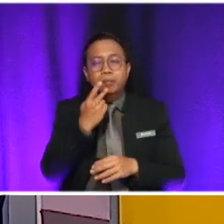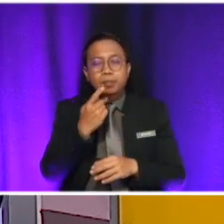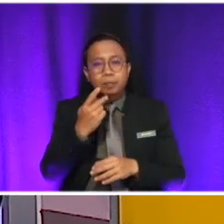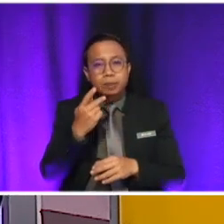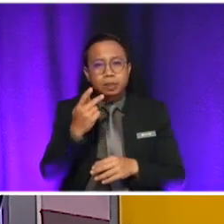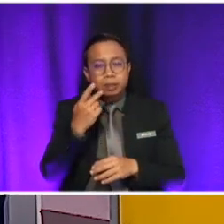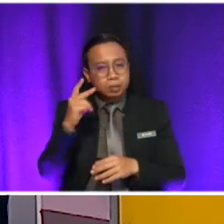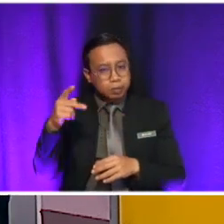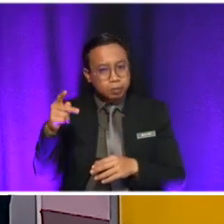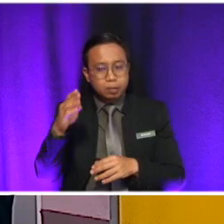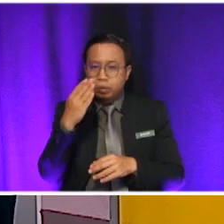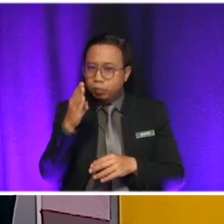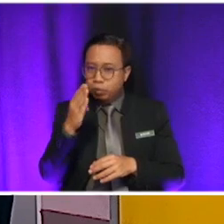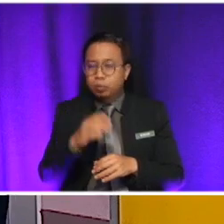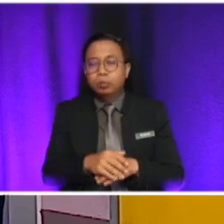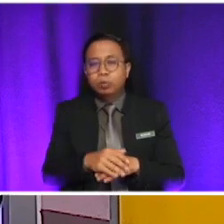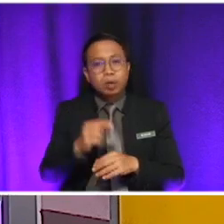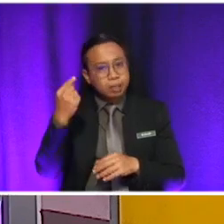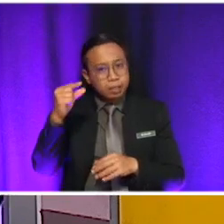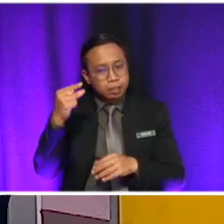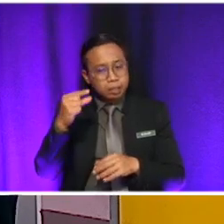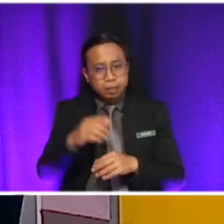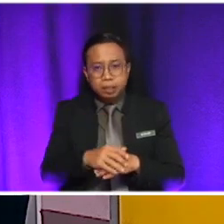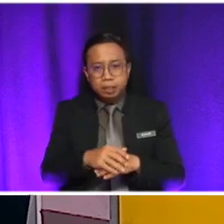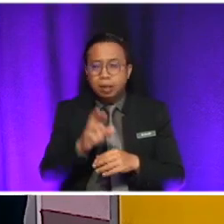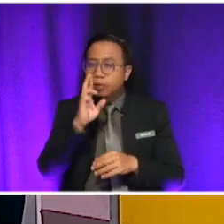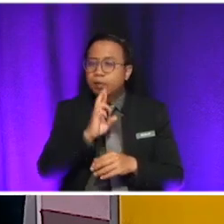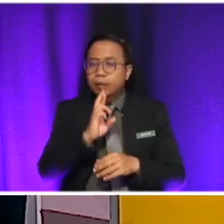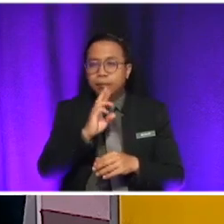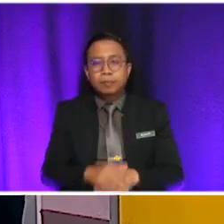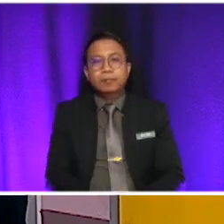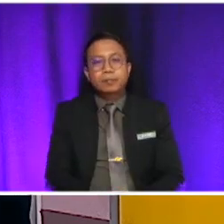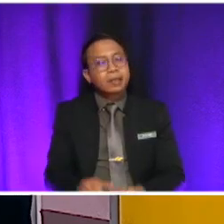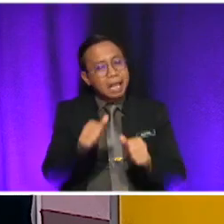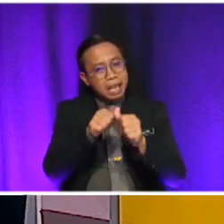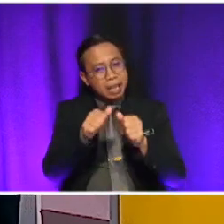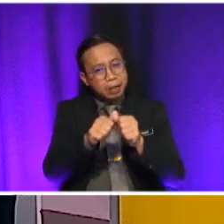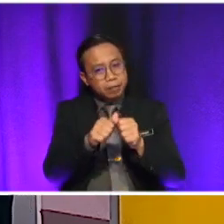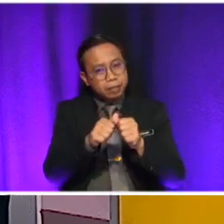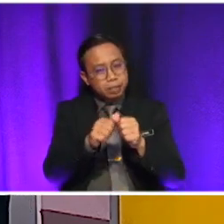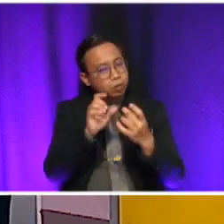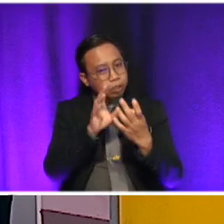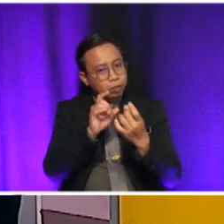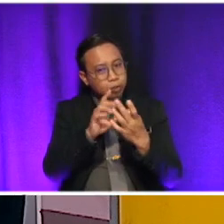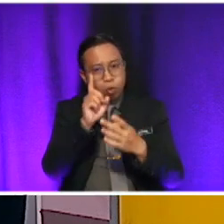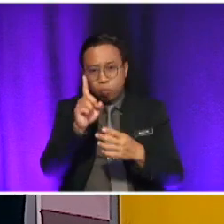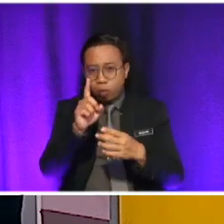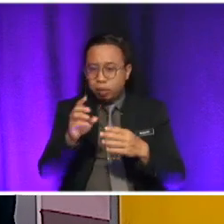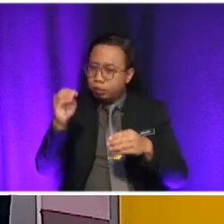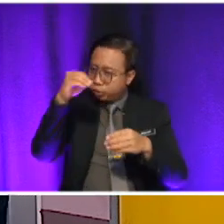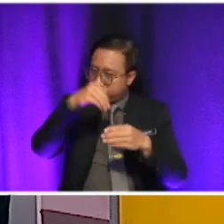blue for Vashini, green for Nazura, and red for Puyi. So for every single response, 1 stick goes into